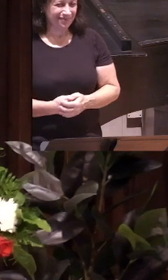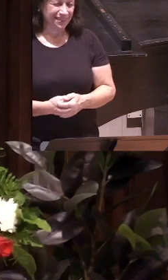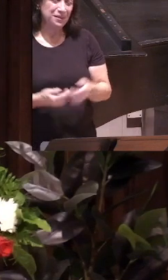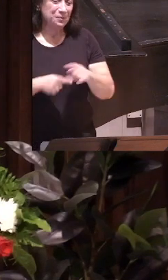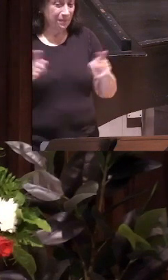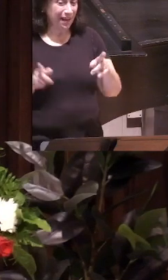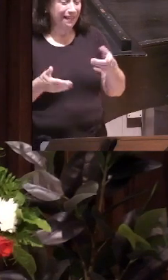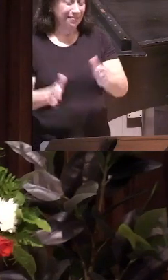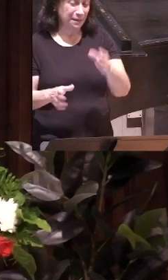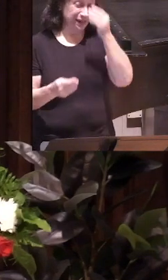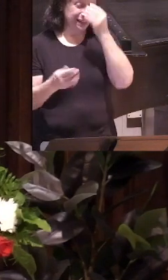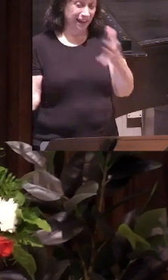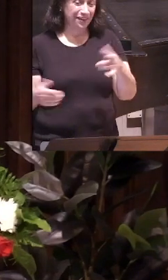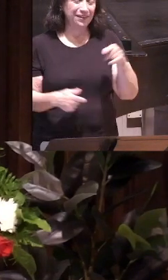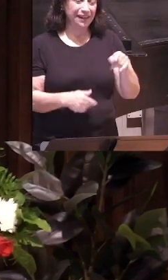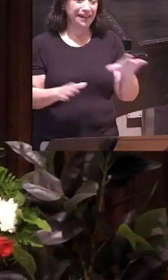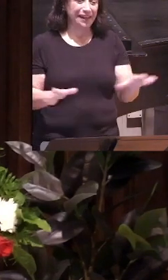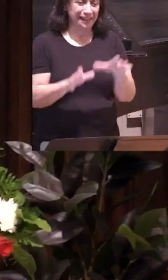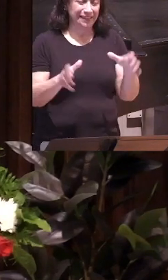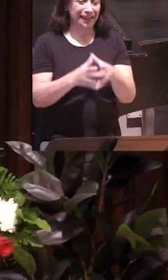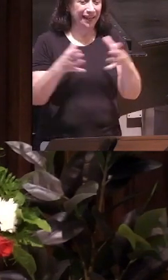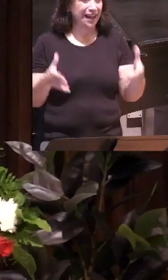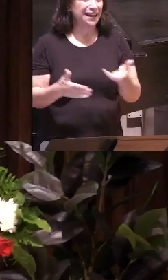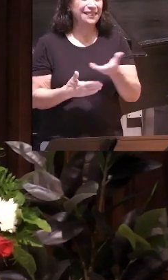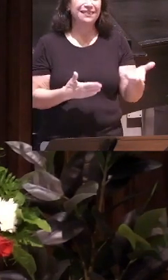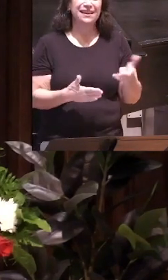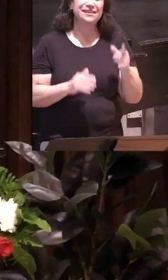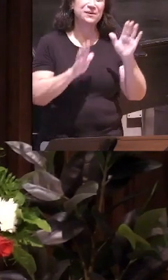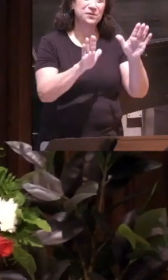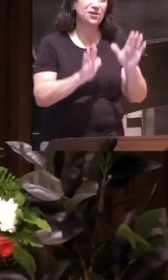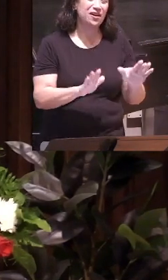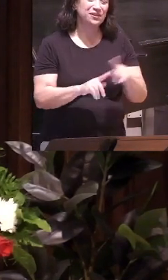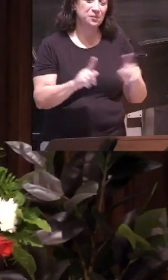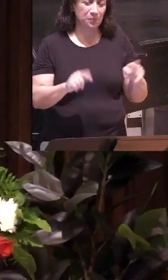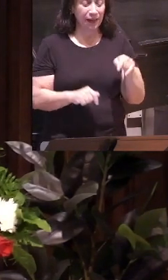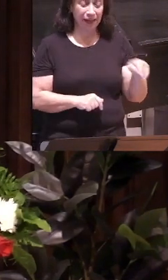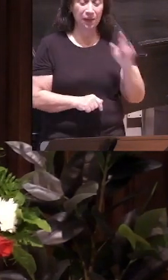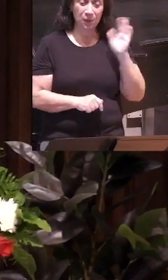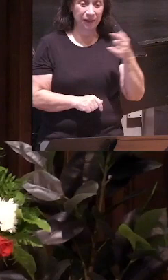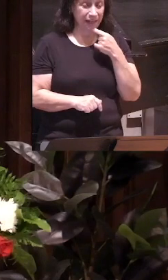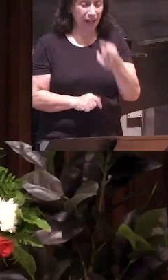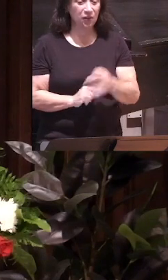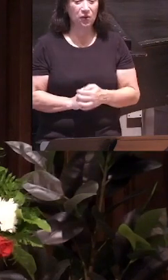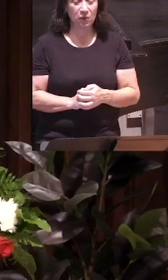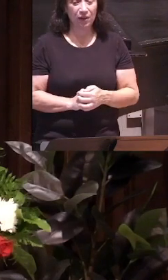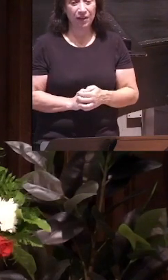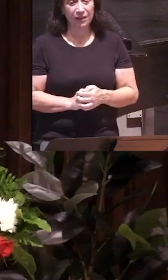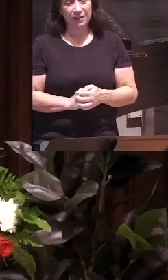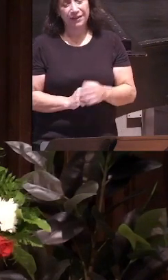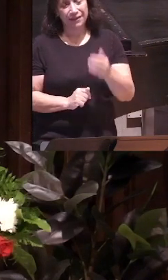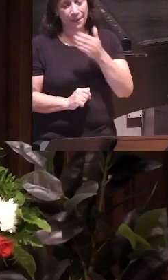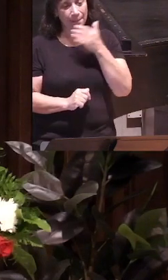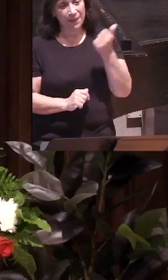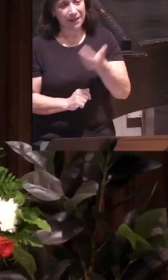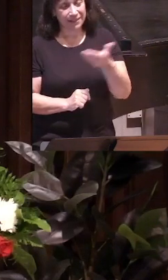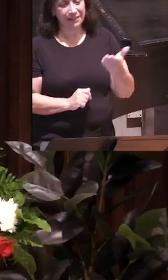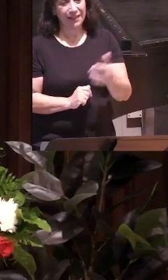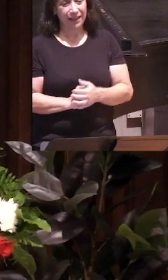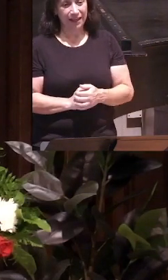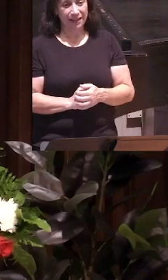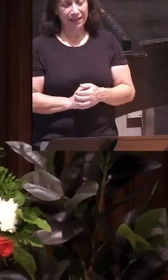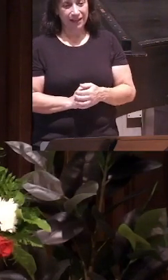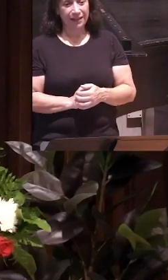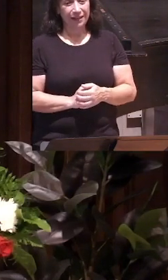let me tell you, he did a lot of things. He was an awesome human being, but he would tell you that the best thing he did was be